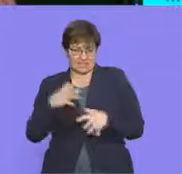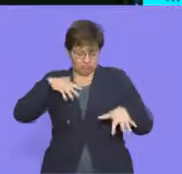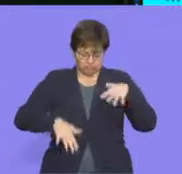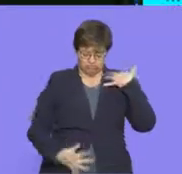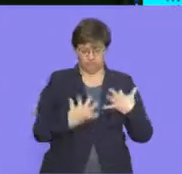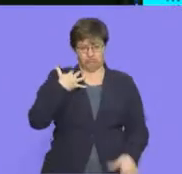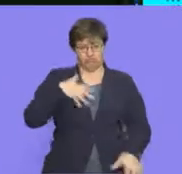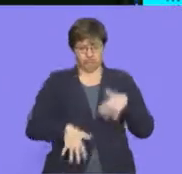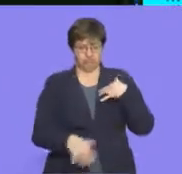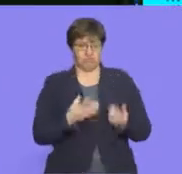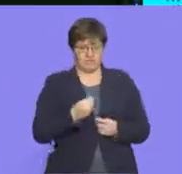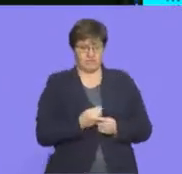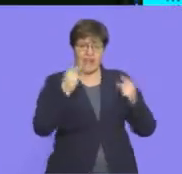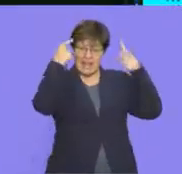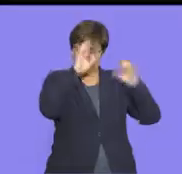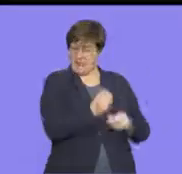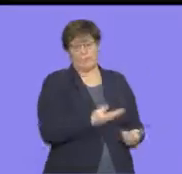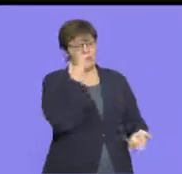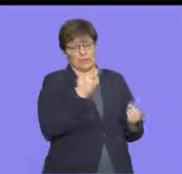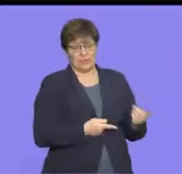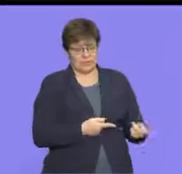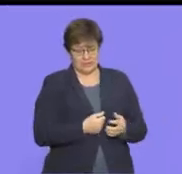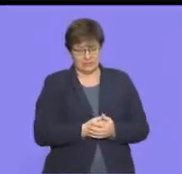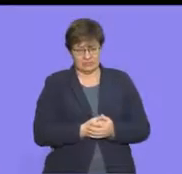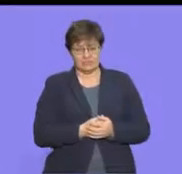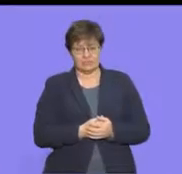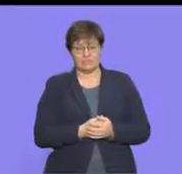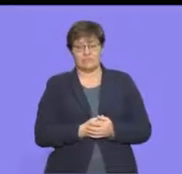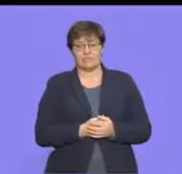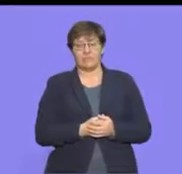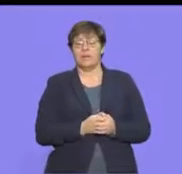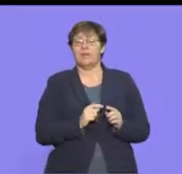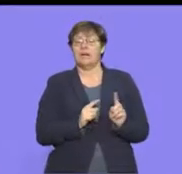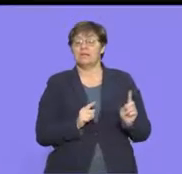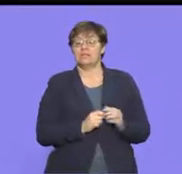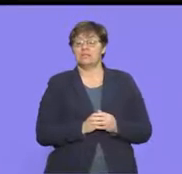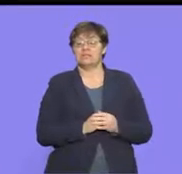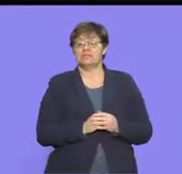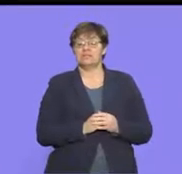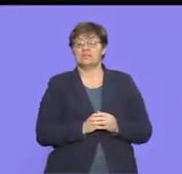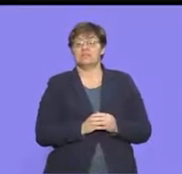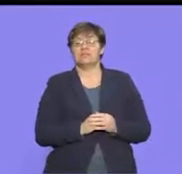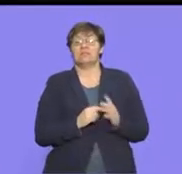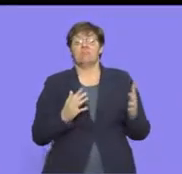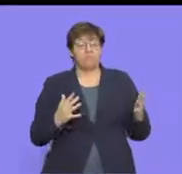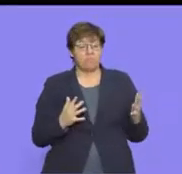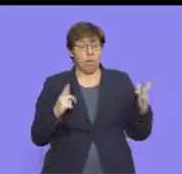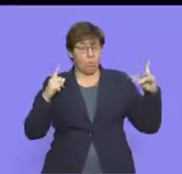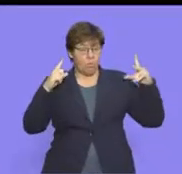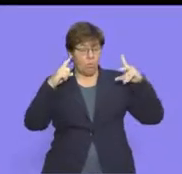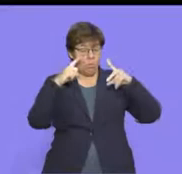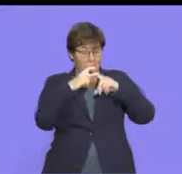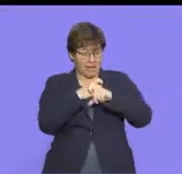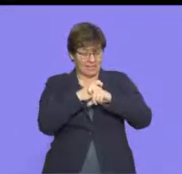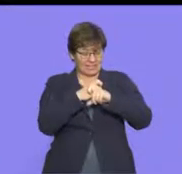to transport all of these things. Insects don't have that. However, the more organized, the